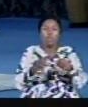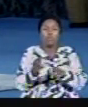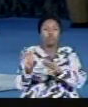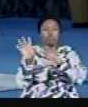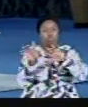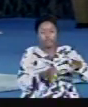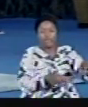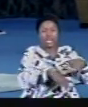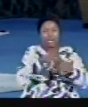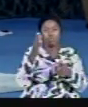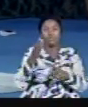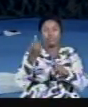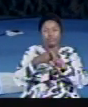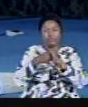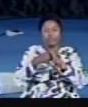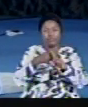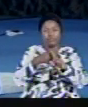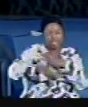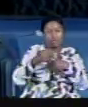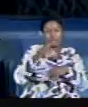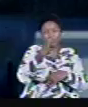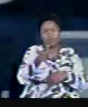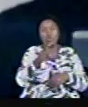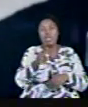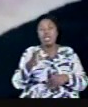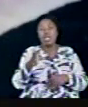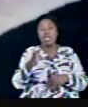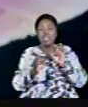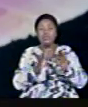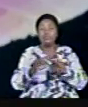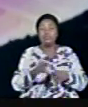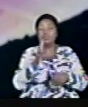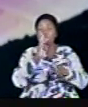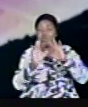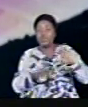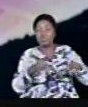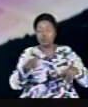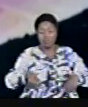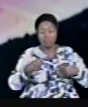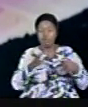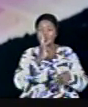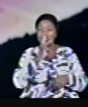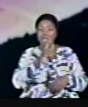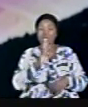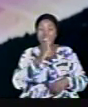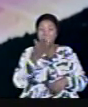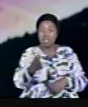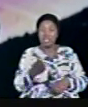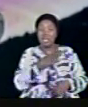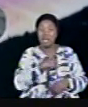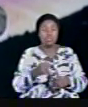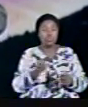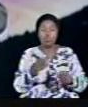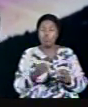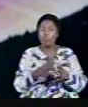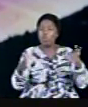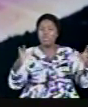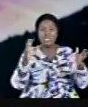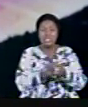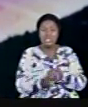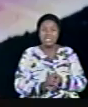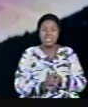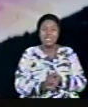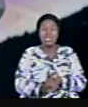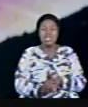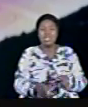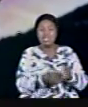if rivers of living water, if they're there and there's so much that they are flowing